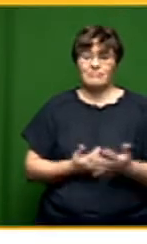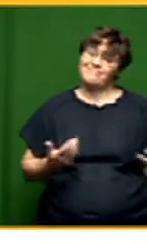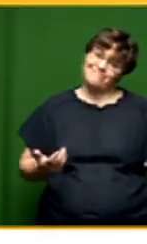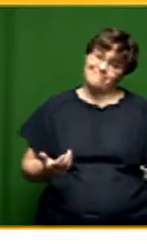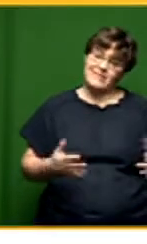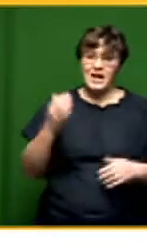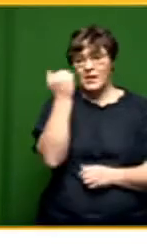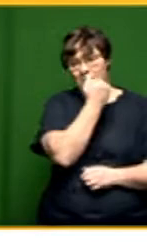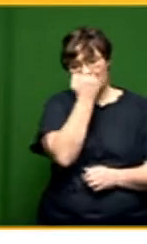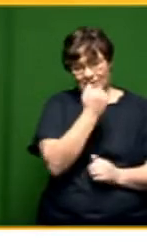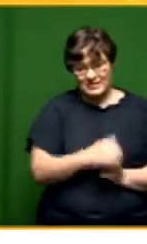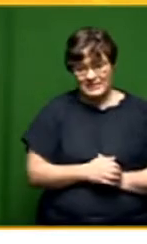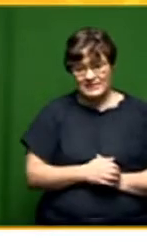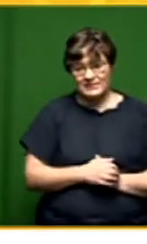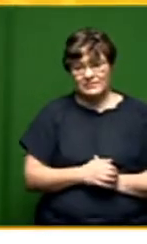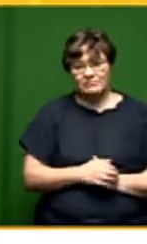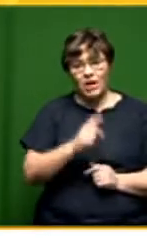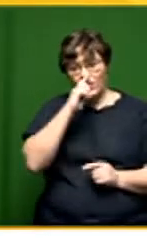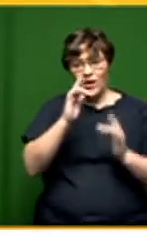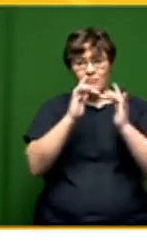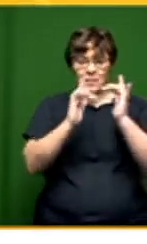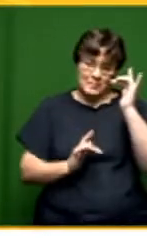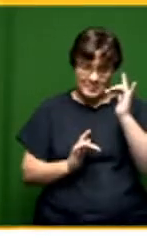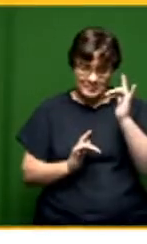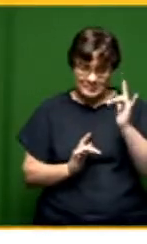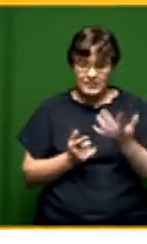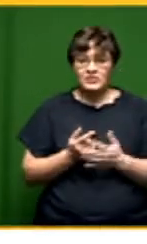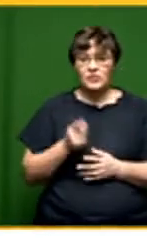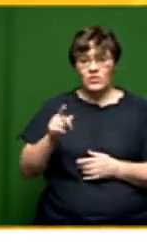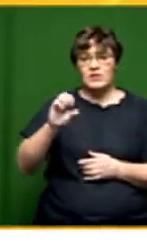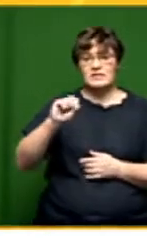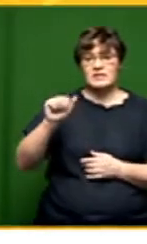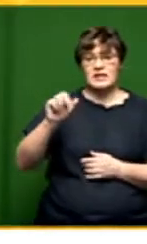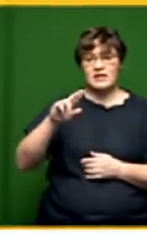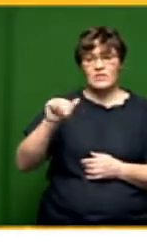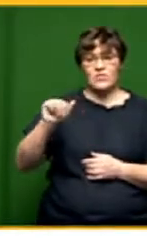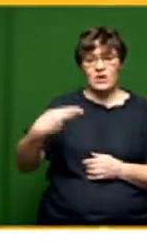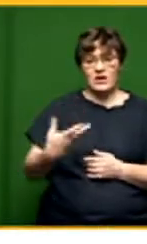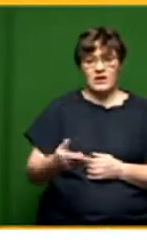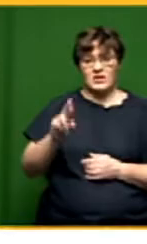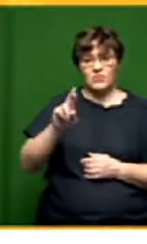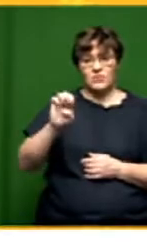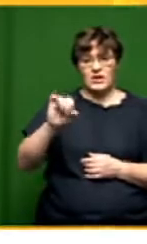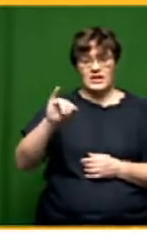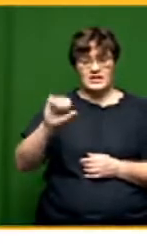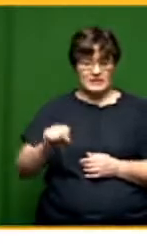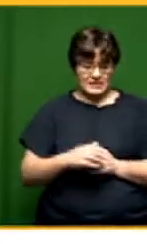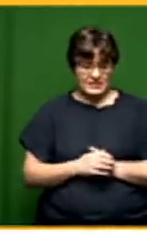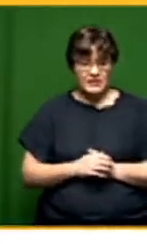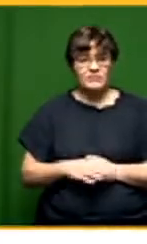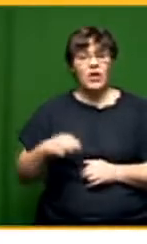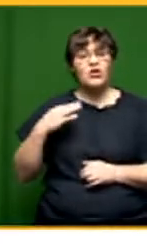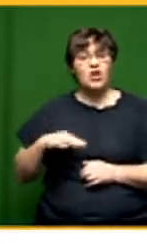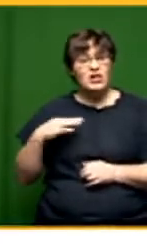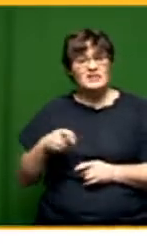Well, our apologies there. Seem to have lost that connection there to Sarah Reis, and talking about young